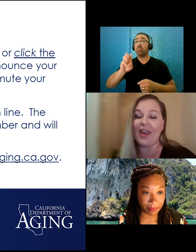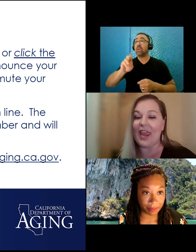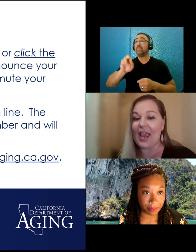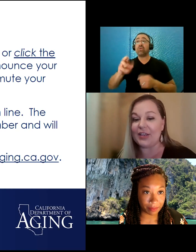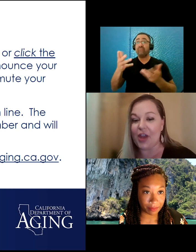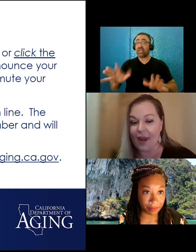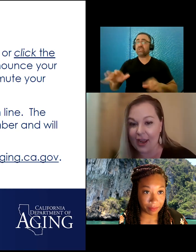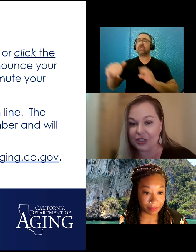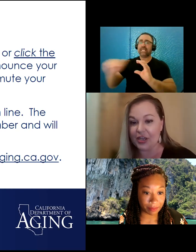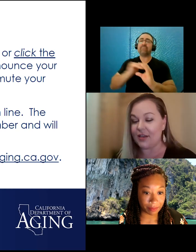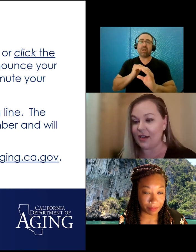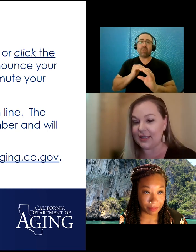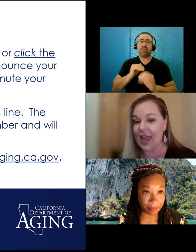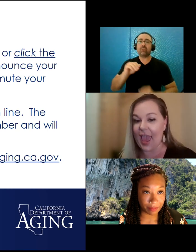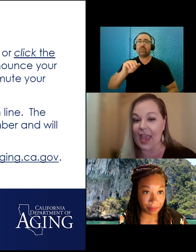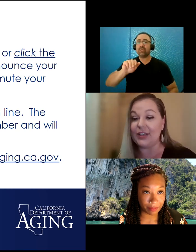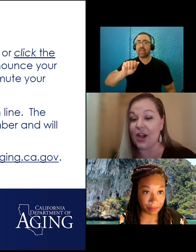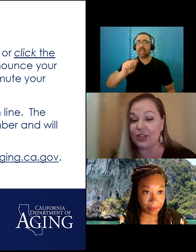email